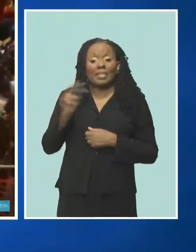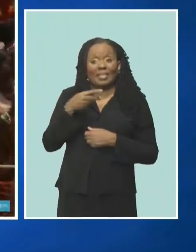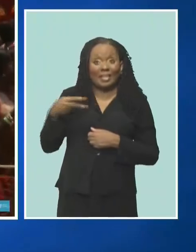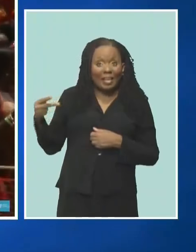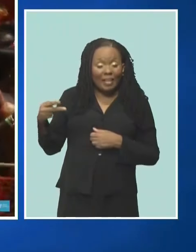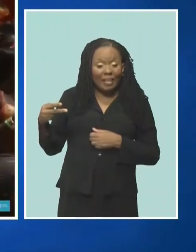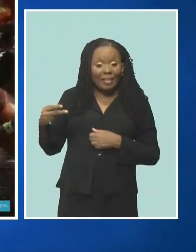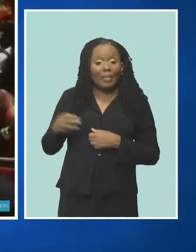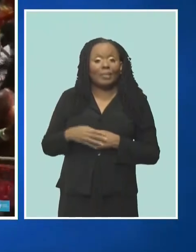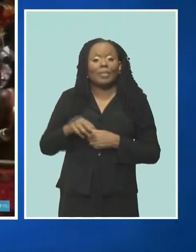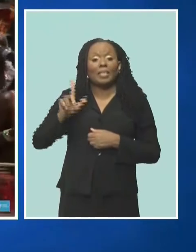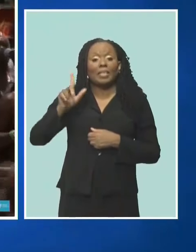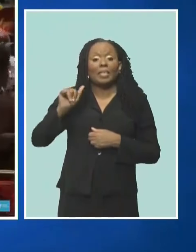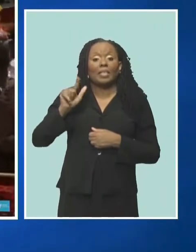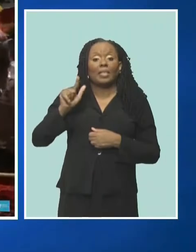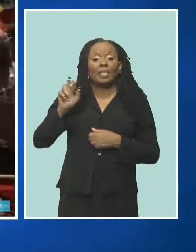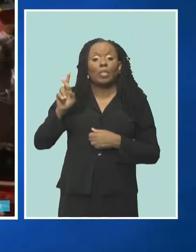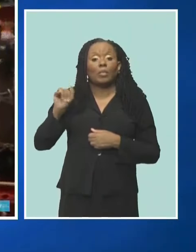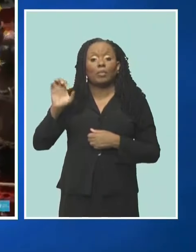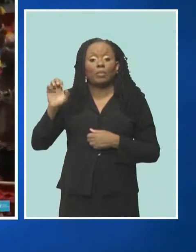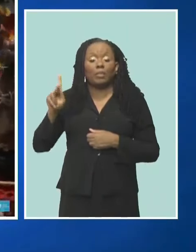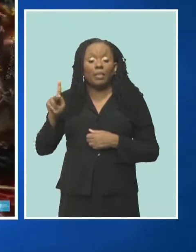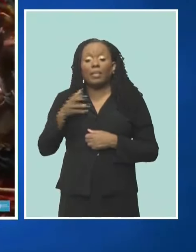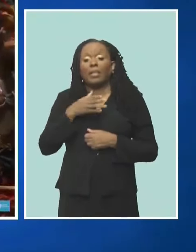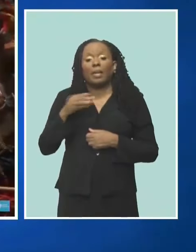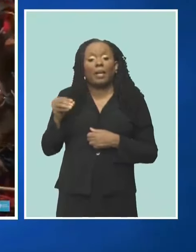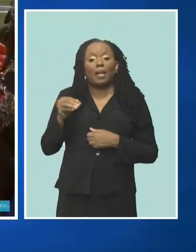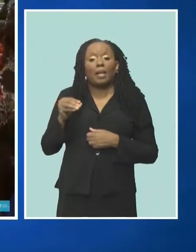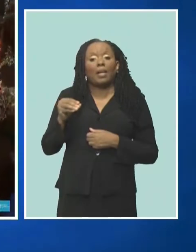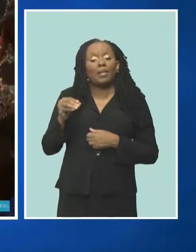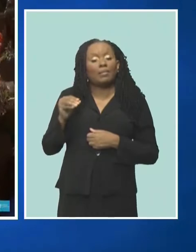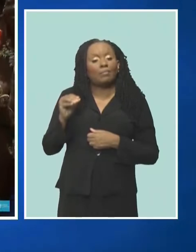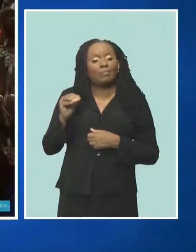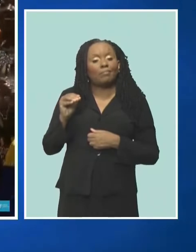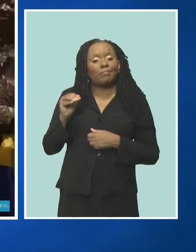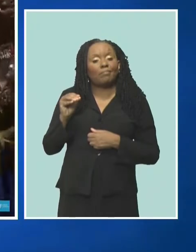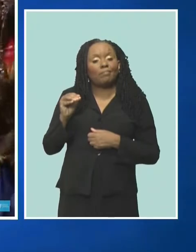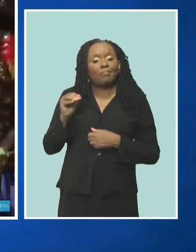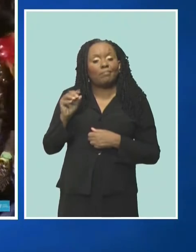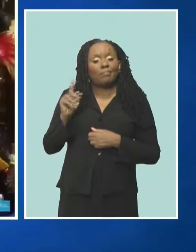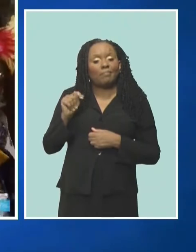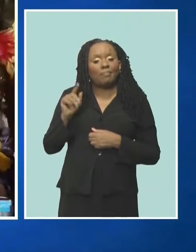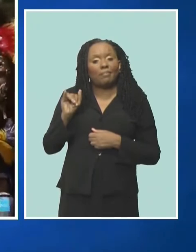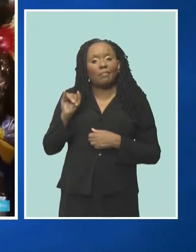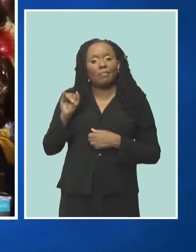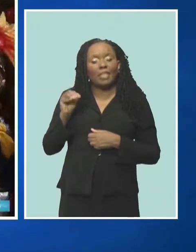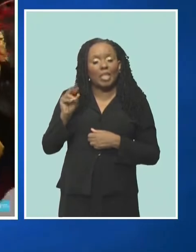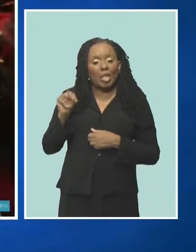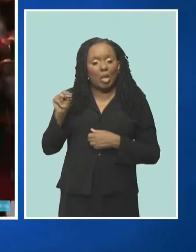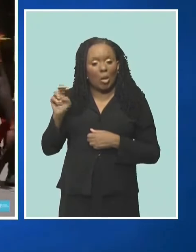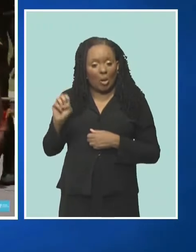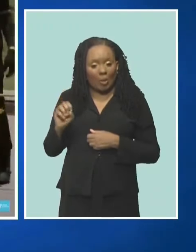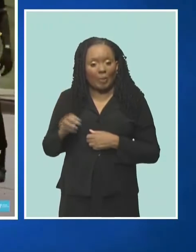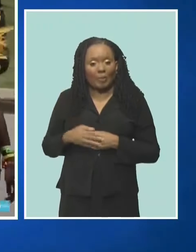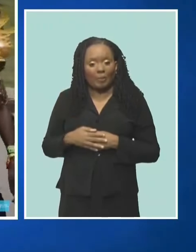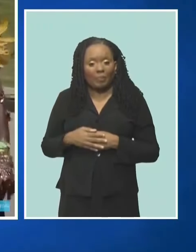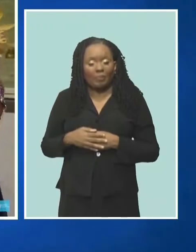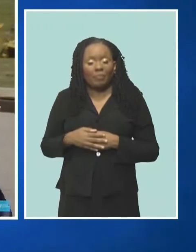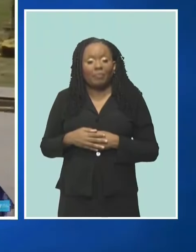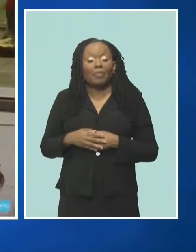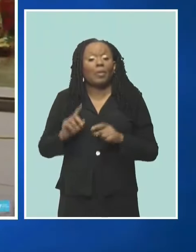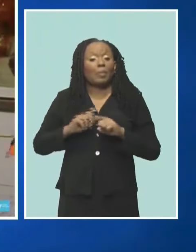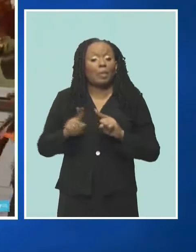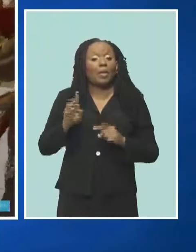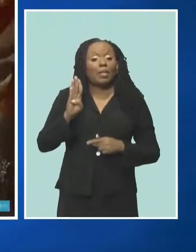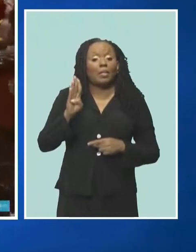hours after his popular track Tomorrow was also declared the People's Monarch in a separate competition. The young soca artist is pleased